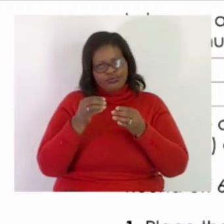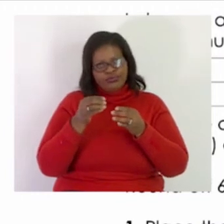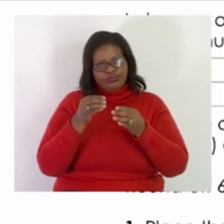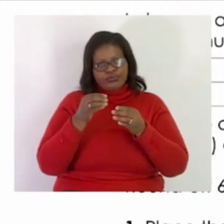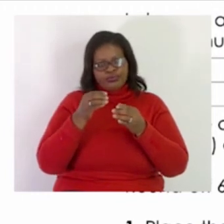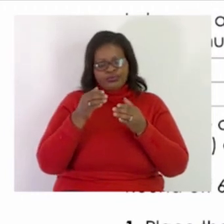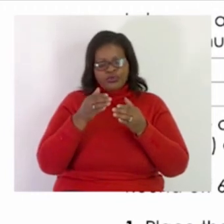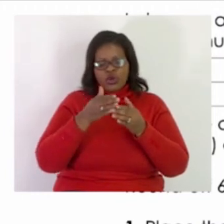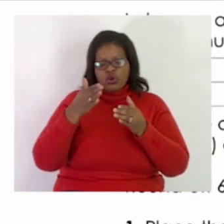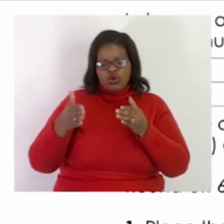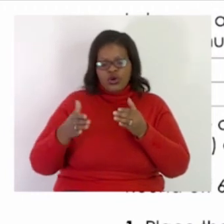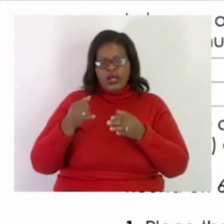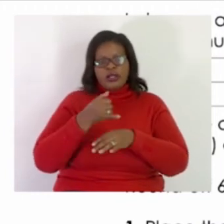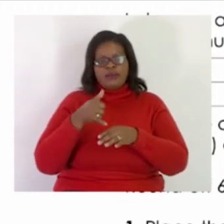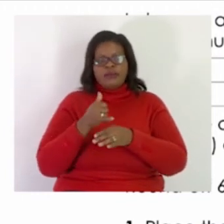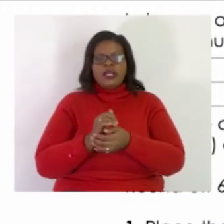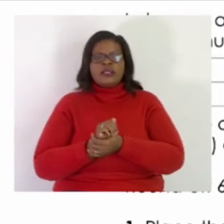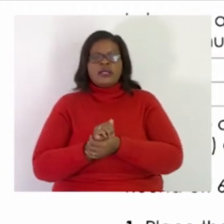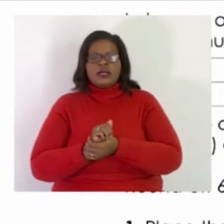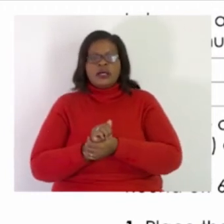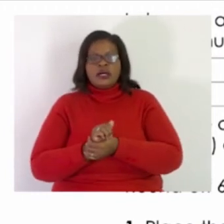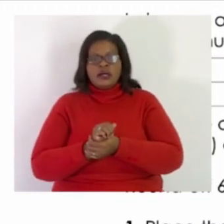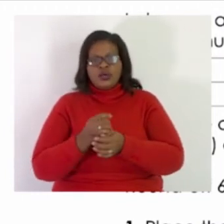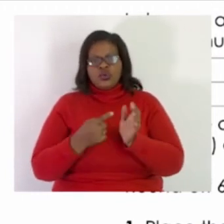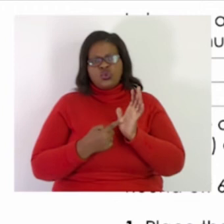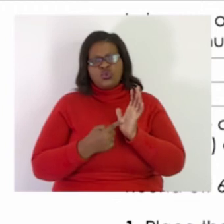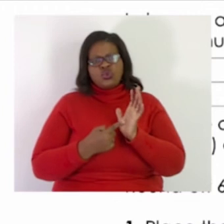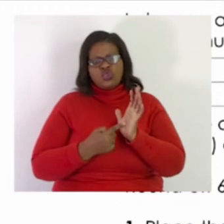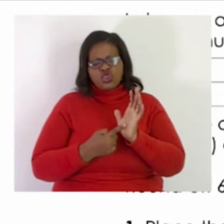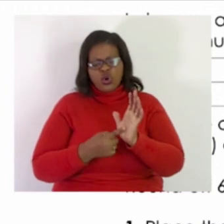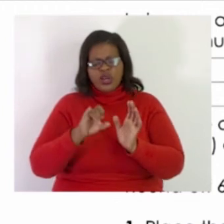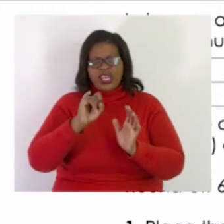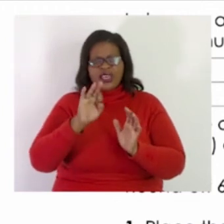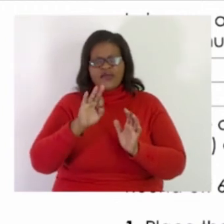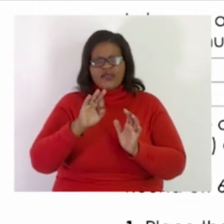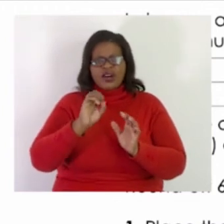determine if you can score. If it can